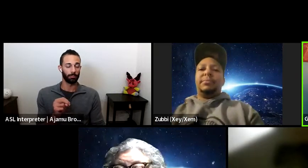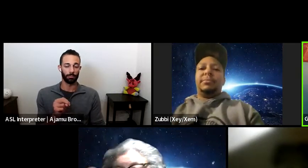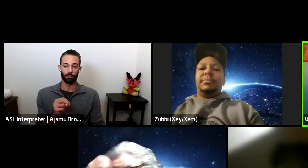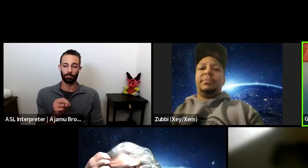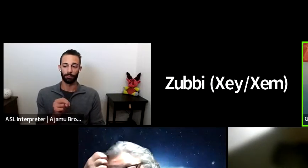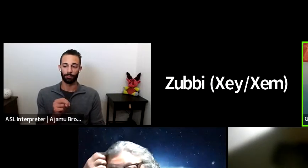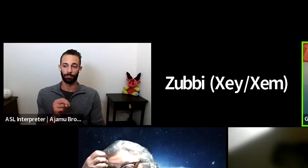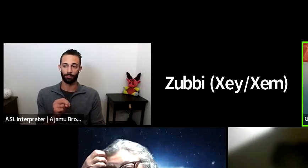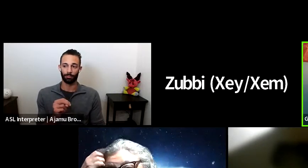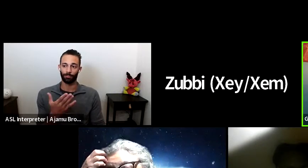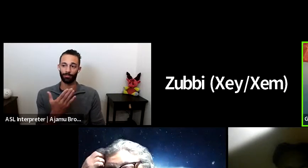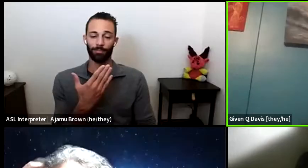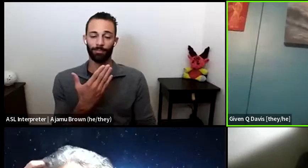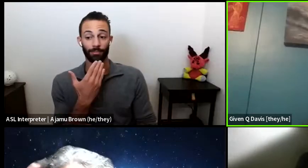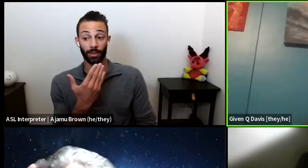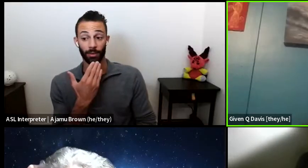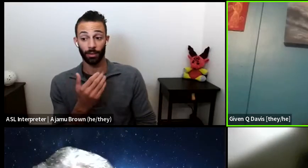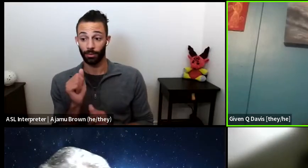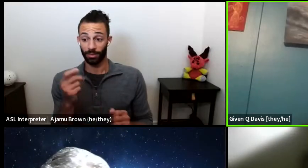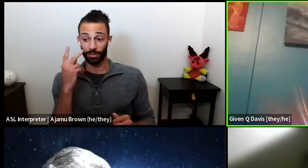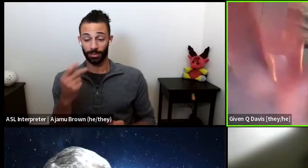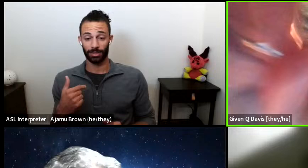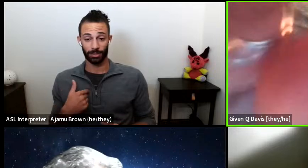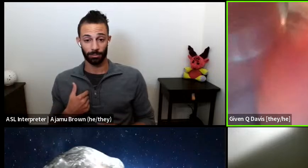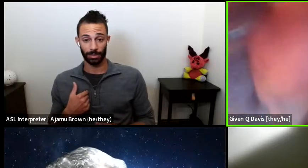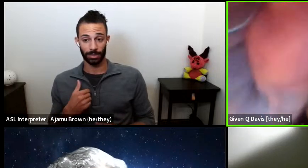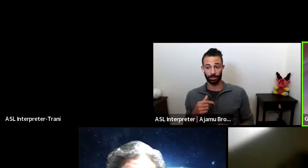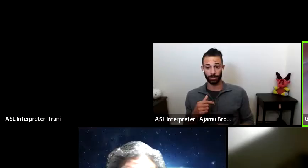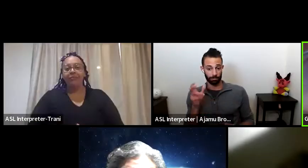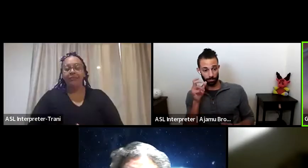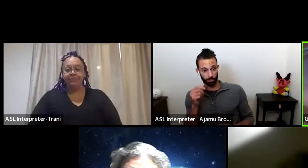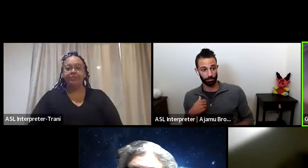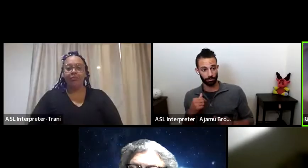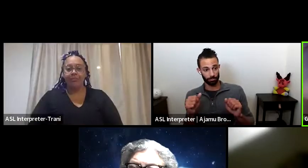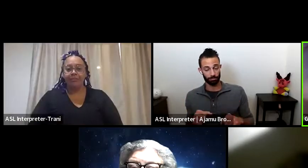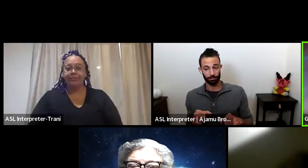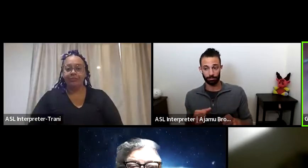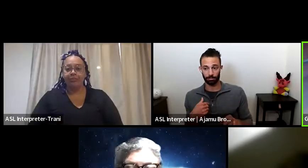Thank you so much. Can you all see me and hear me? Let me